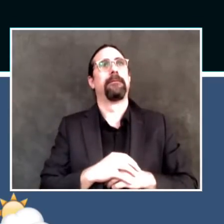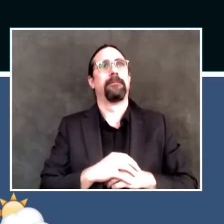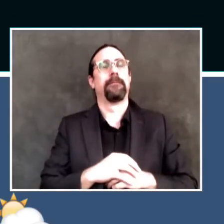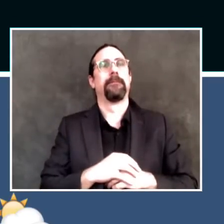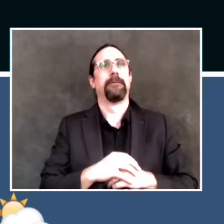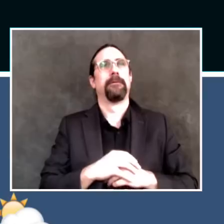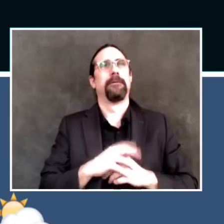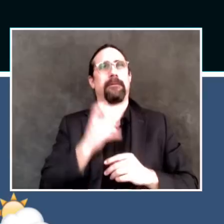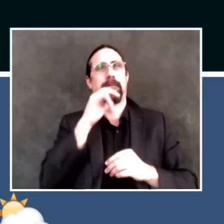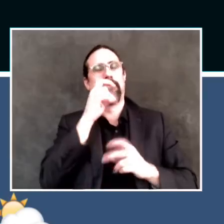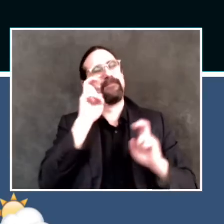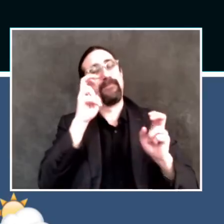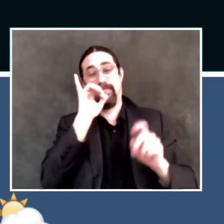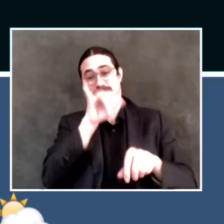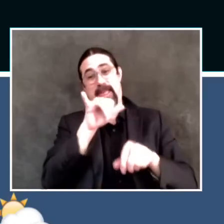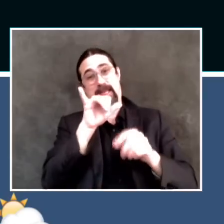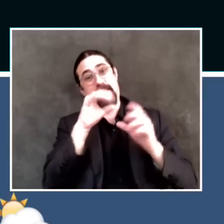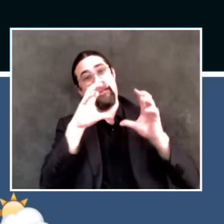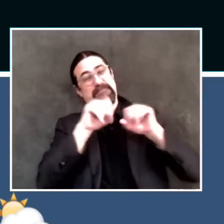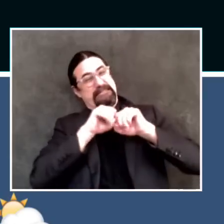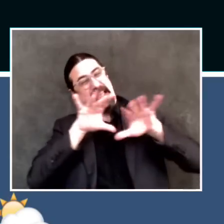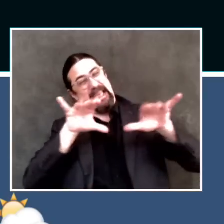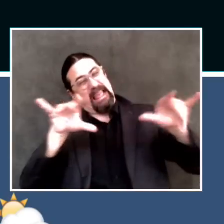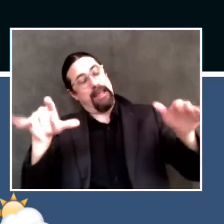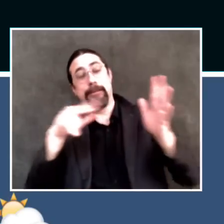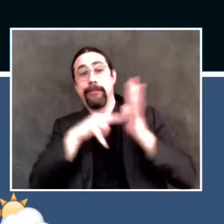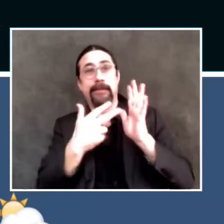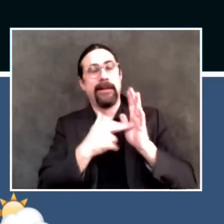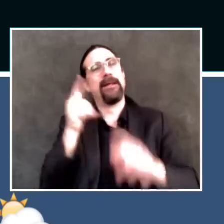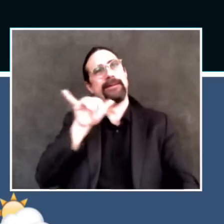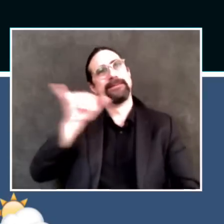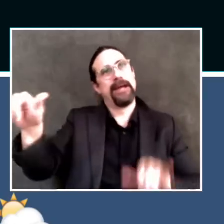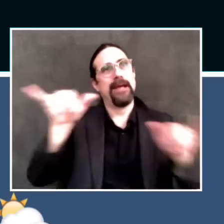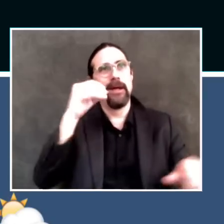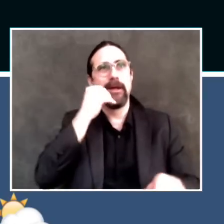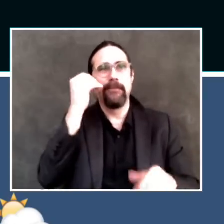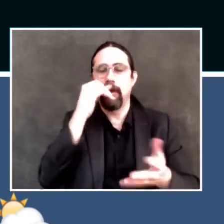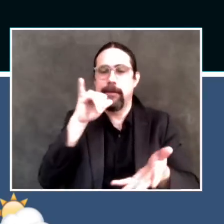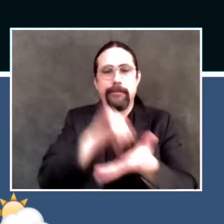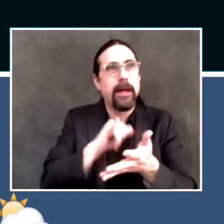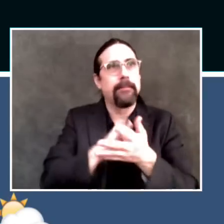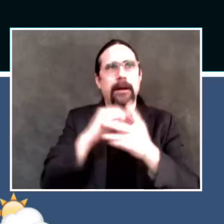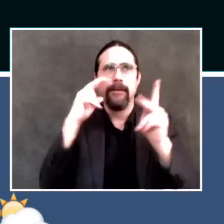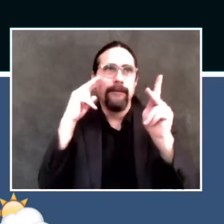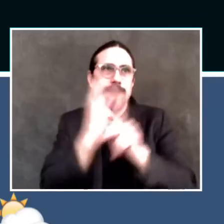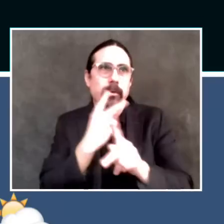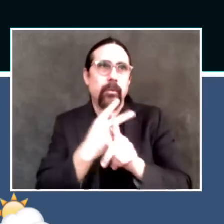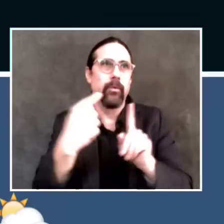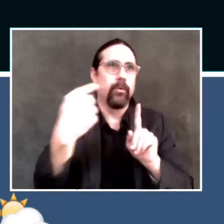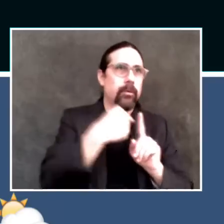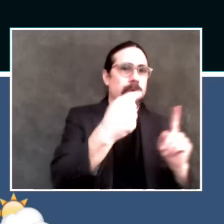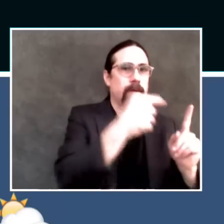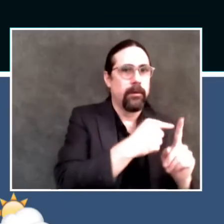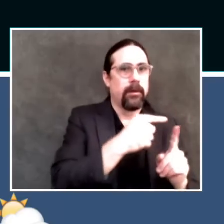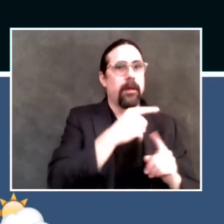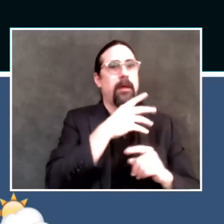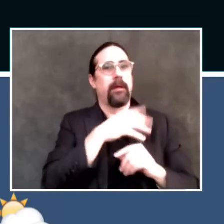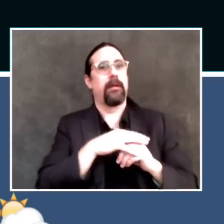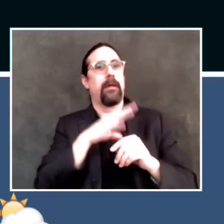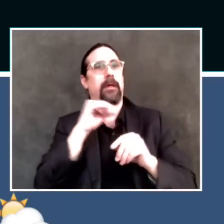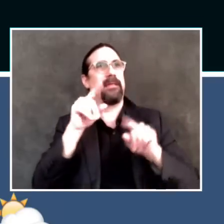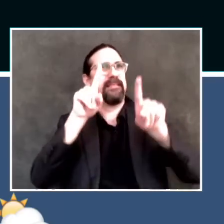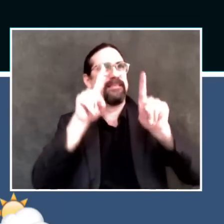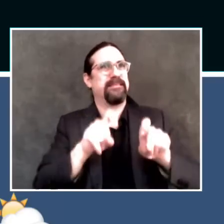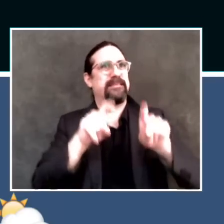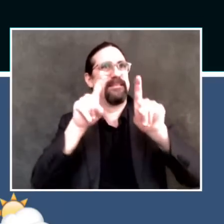Again, testing is being focused first and foremost on saving the lives of people who are already in danger of losing